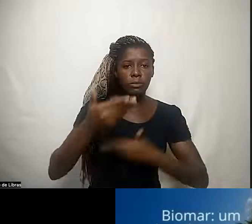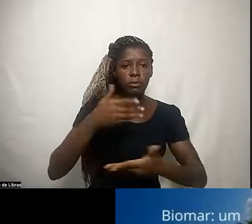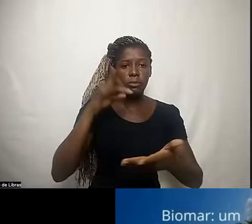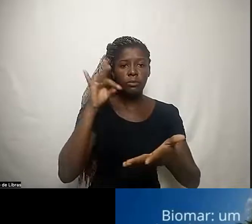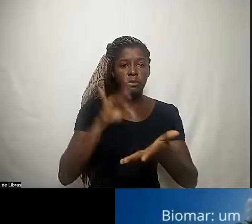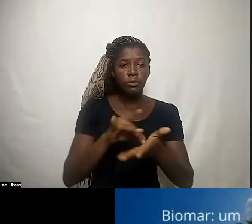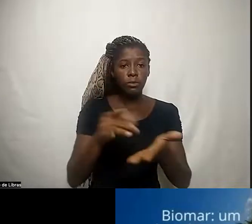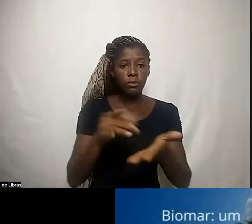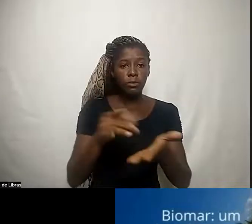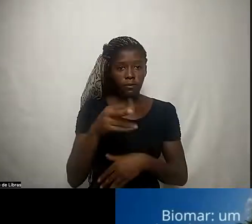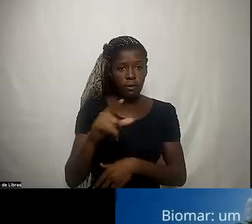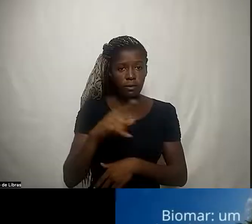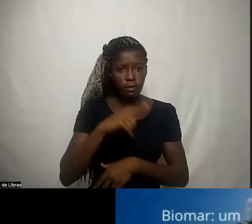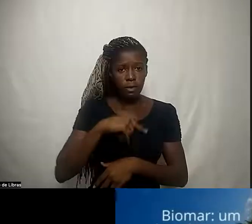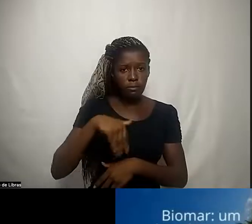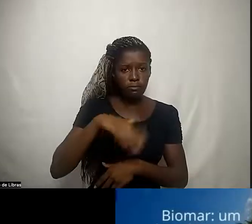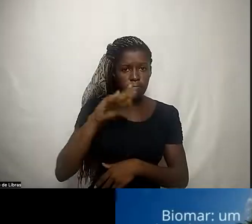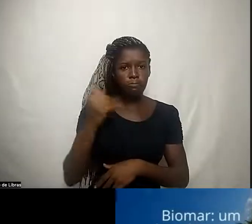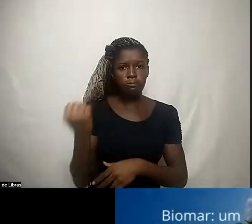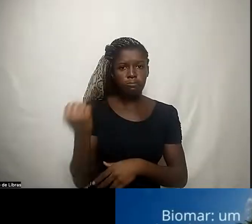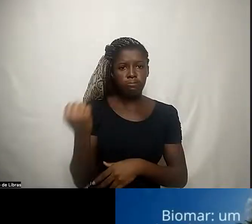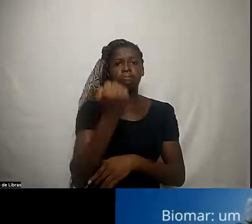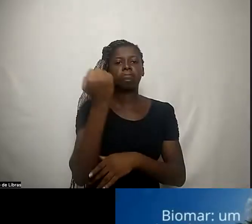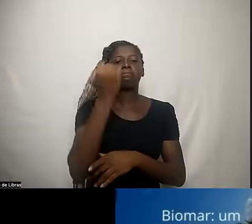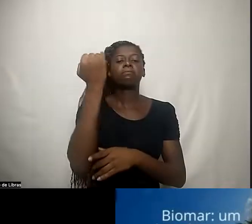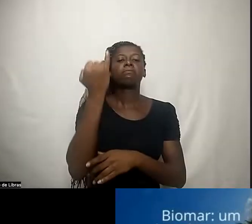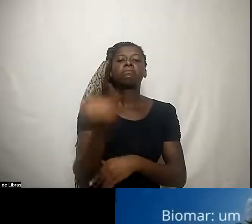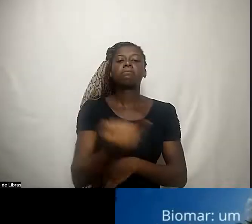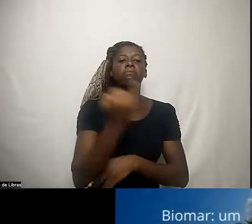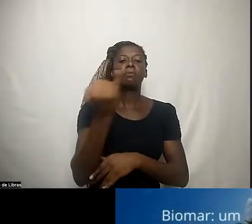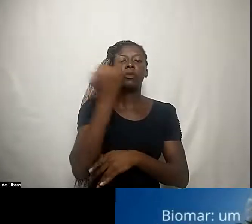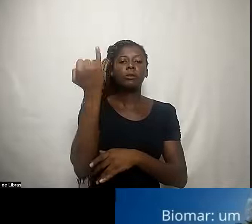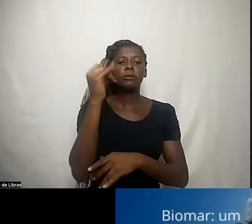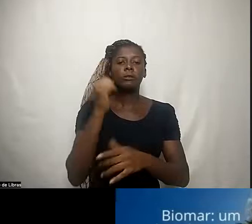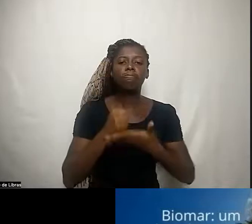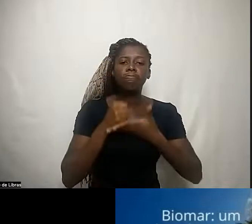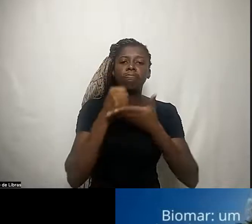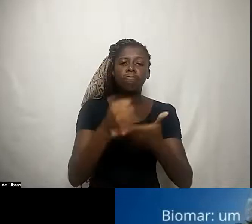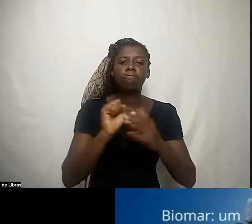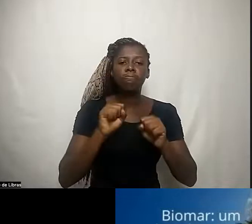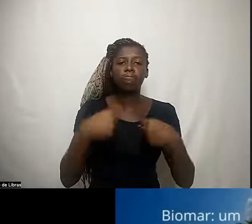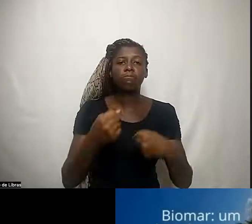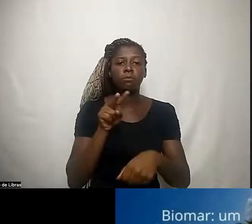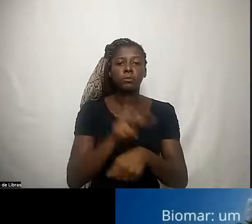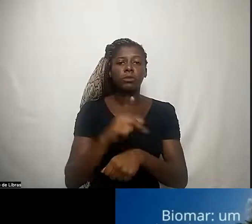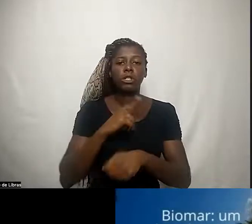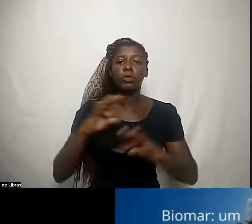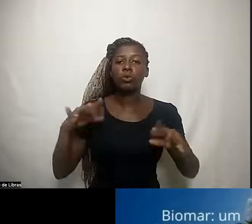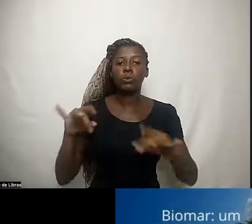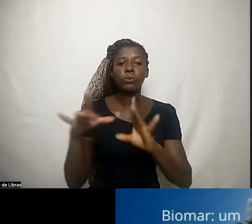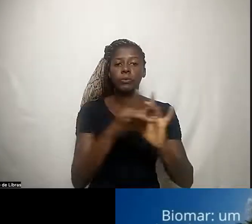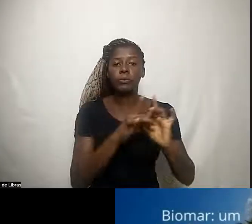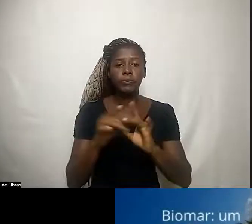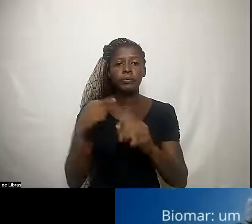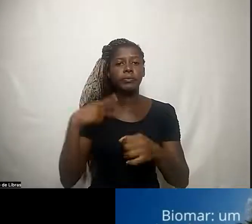and the construction thereof will demand a sustainability journey where everyone has to participate, especially